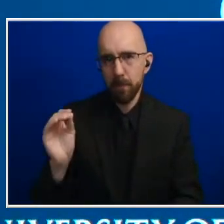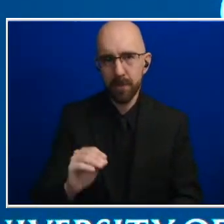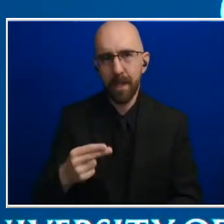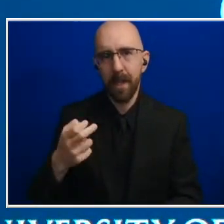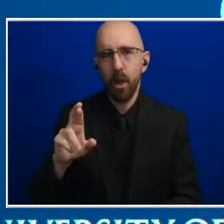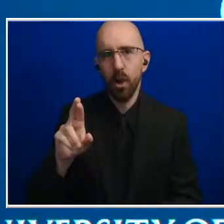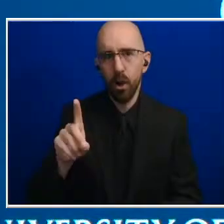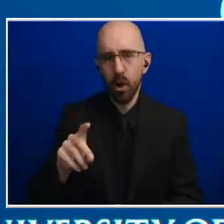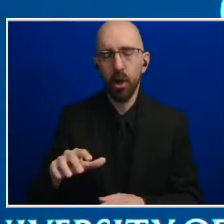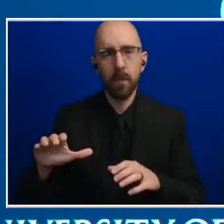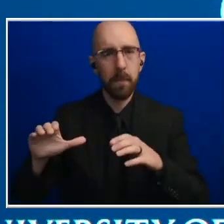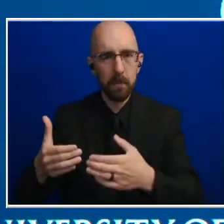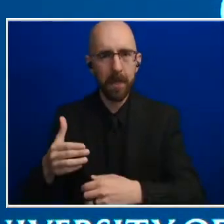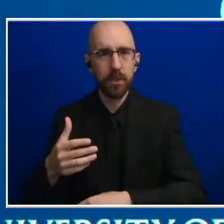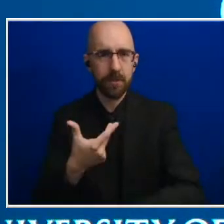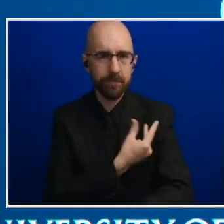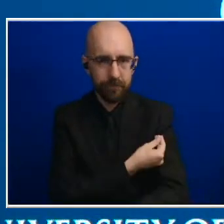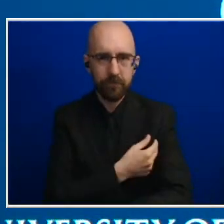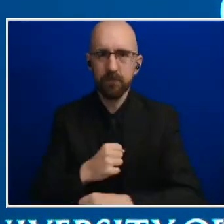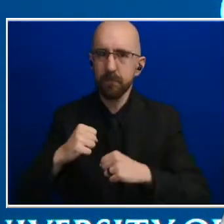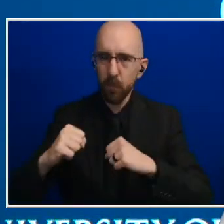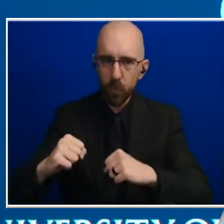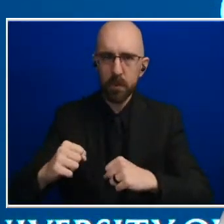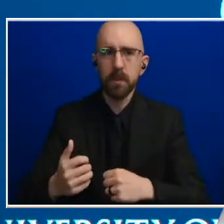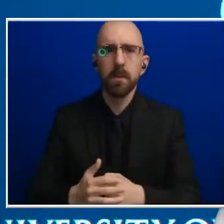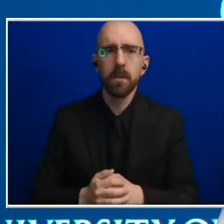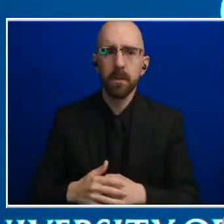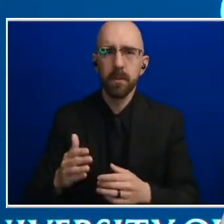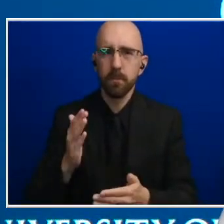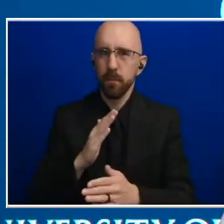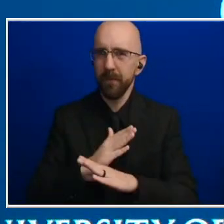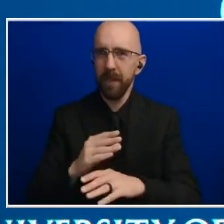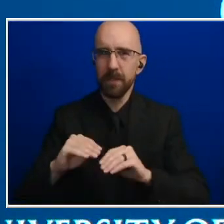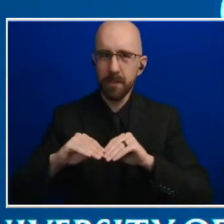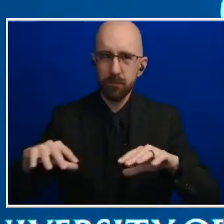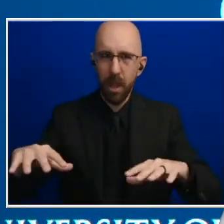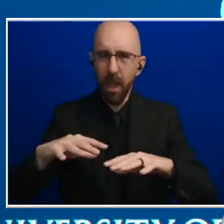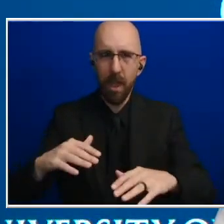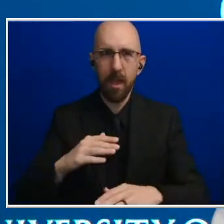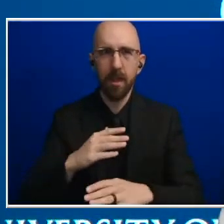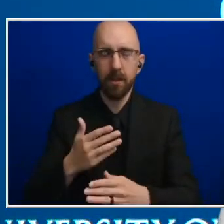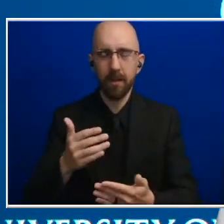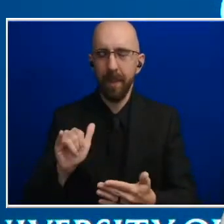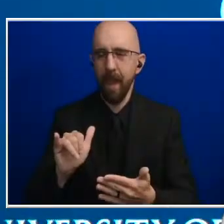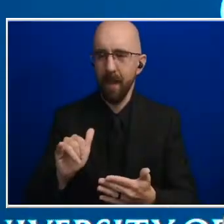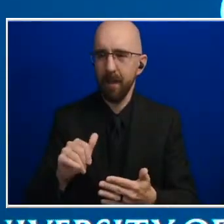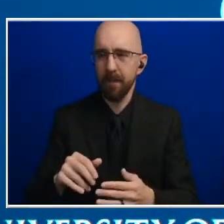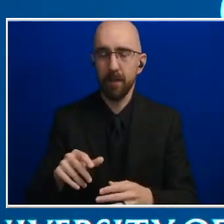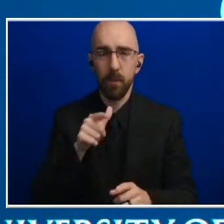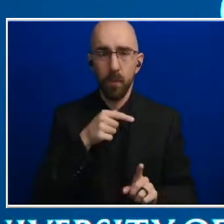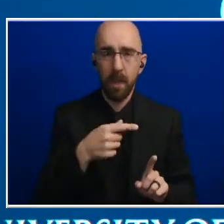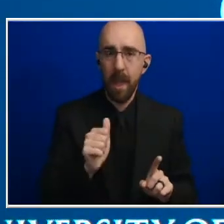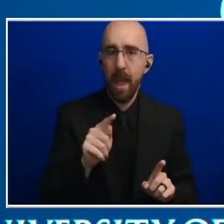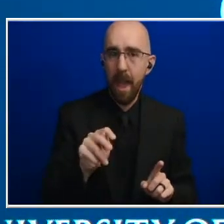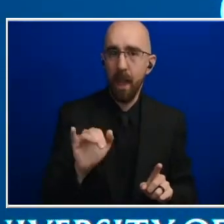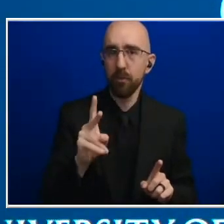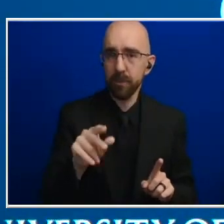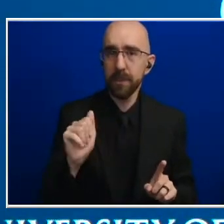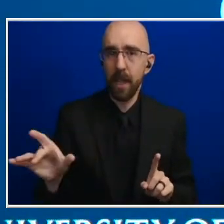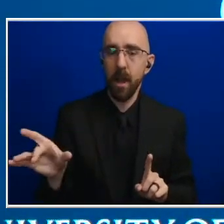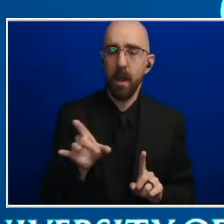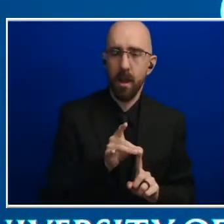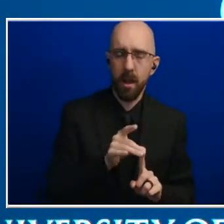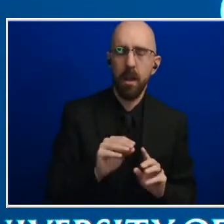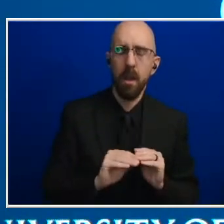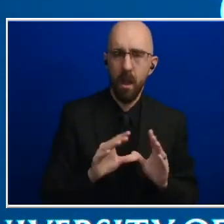immunity to really stop the spread, so there isn't that susceptible person who then can get the disease, obviously have risk of